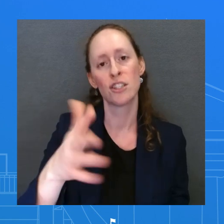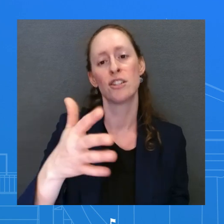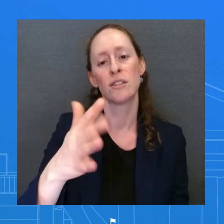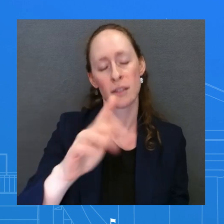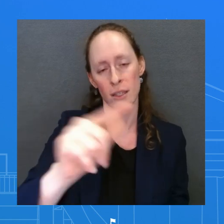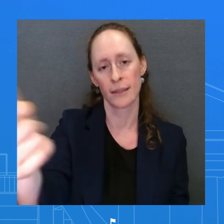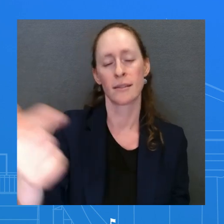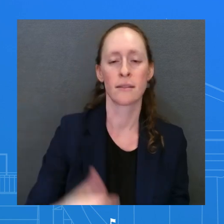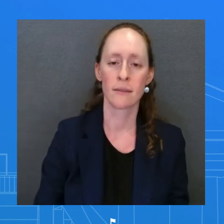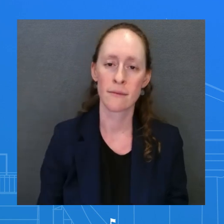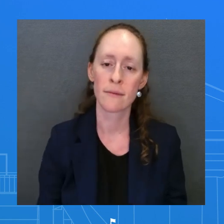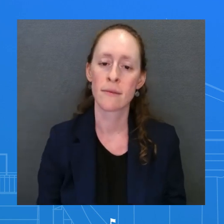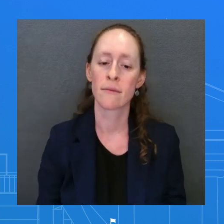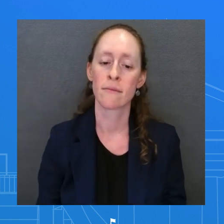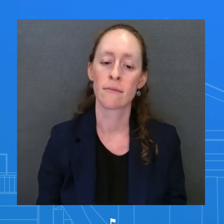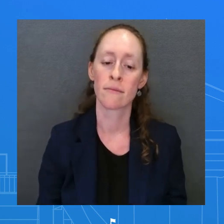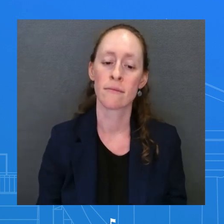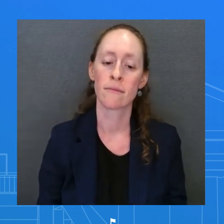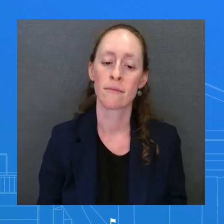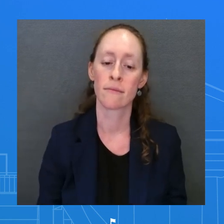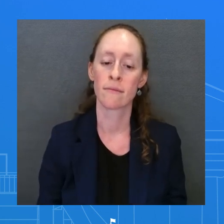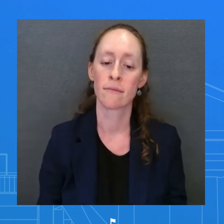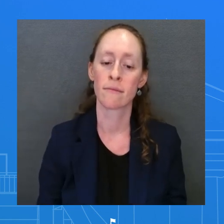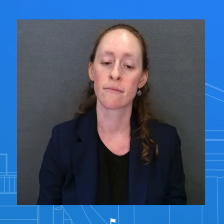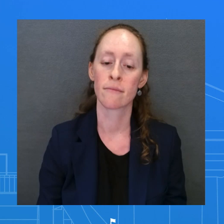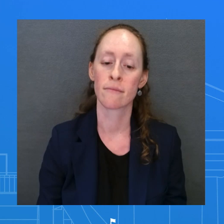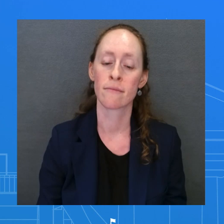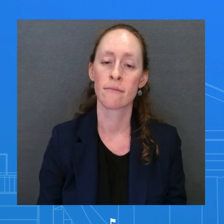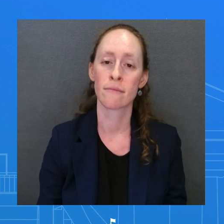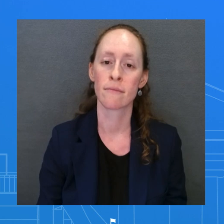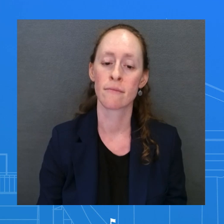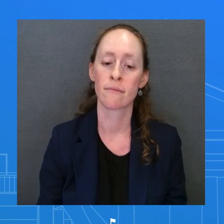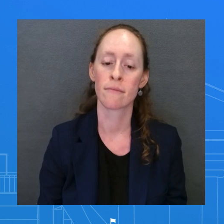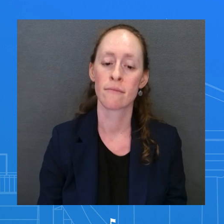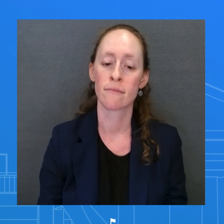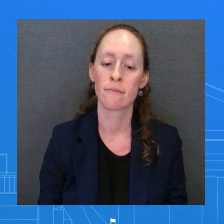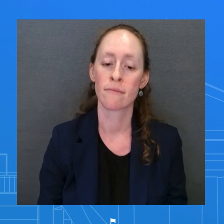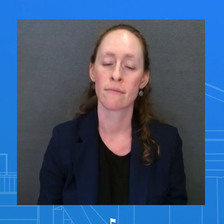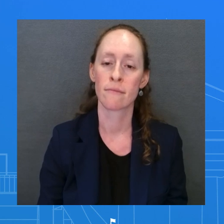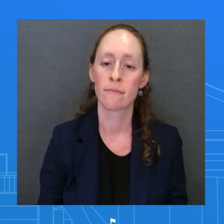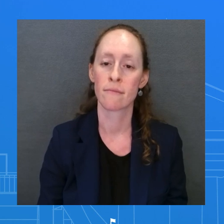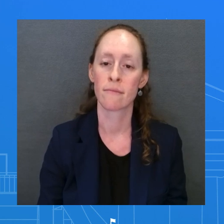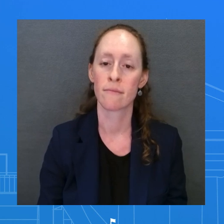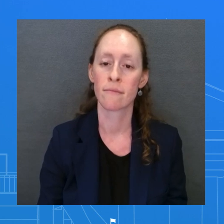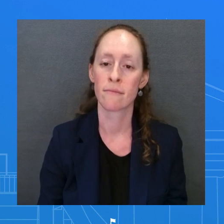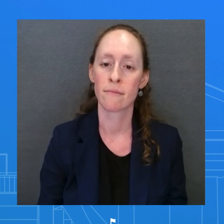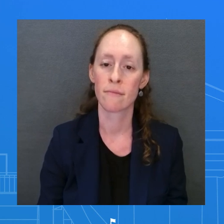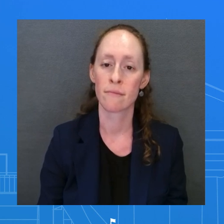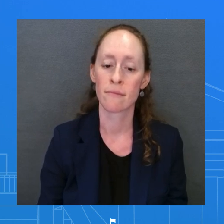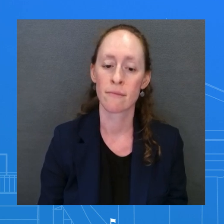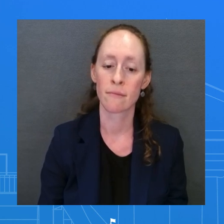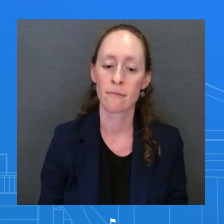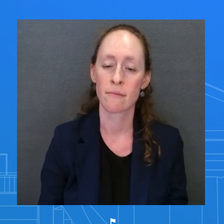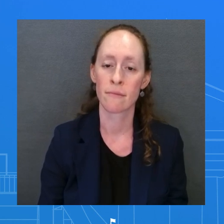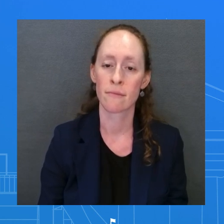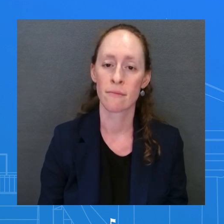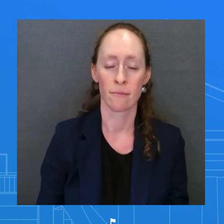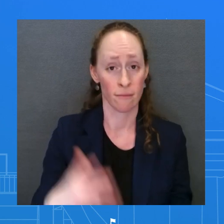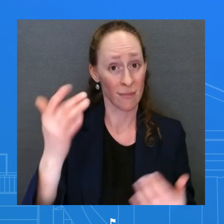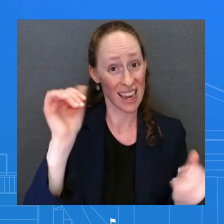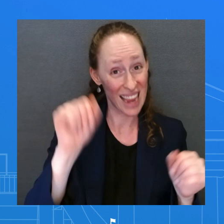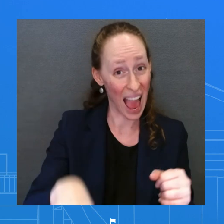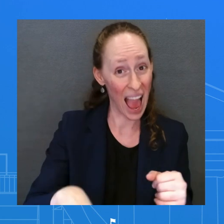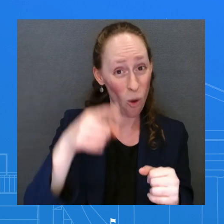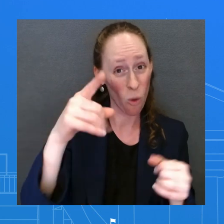you. To follow up on my colleague, is there anything that you can say with regard to this